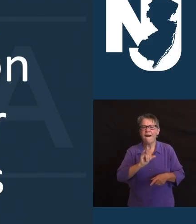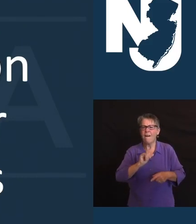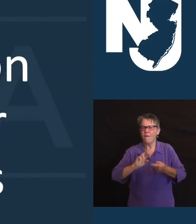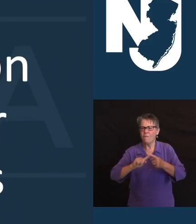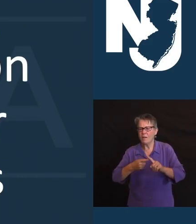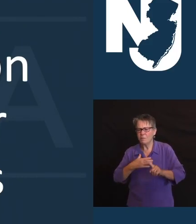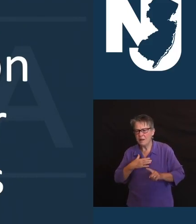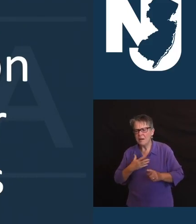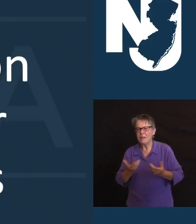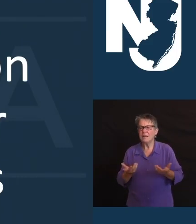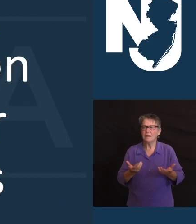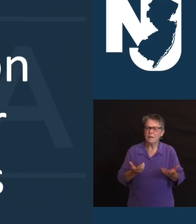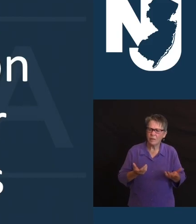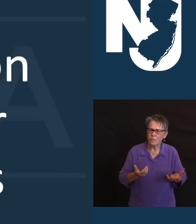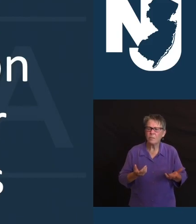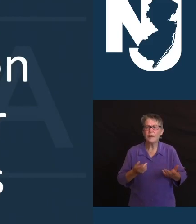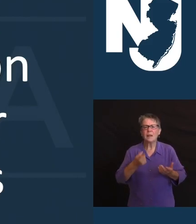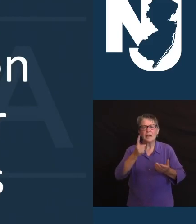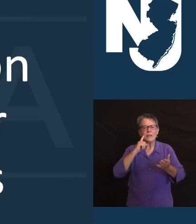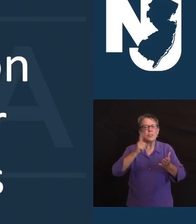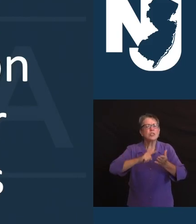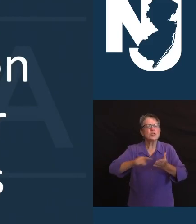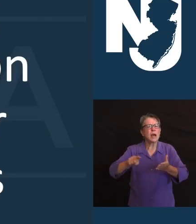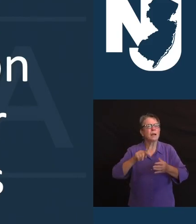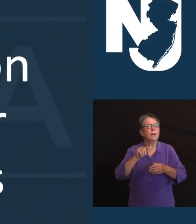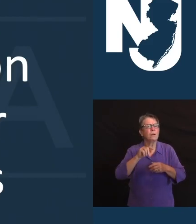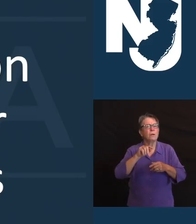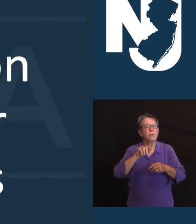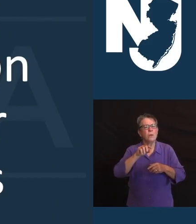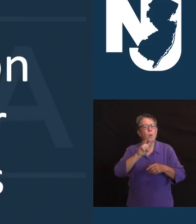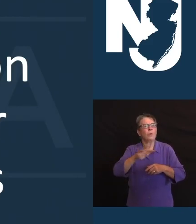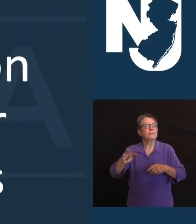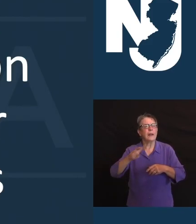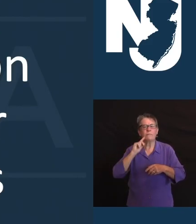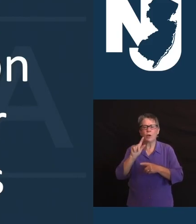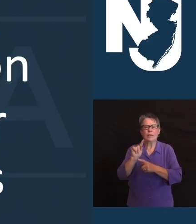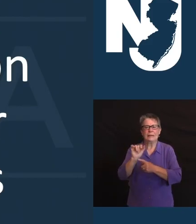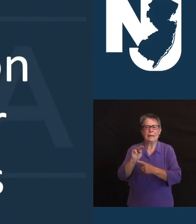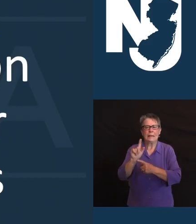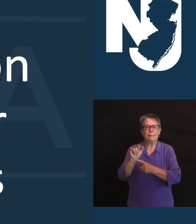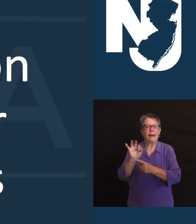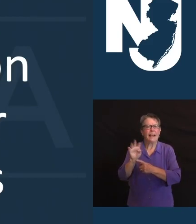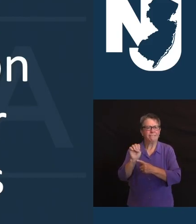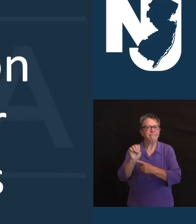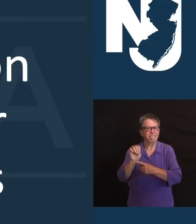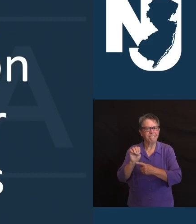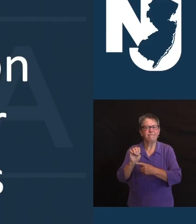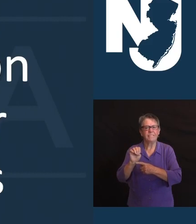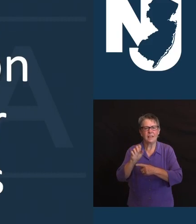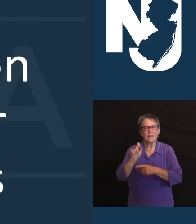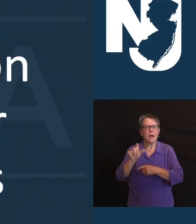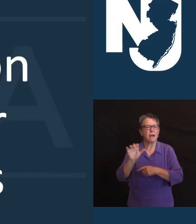teamlife.com, teamlife.com. And I once again encourage all small business owners to go to that website,